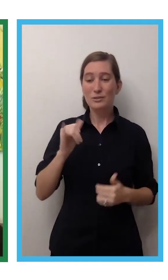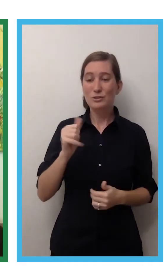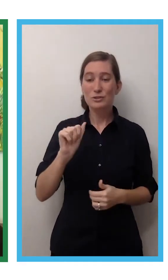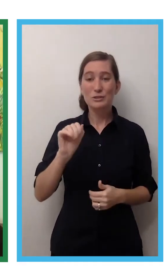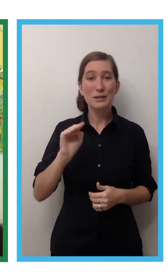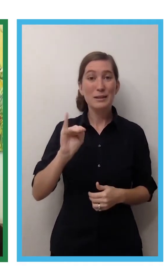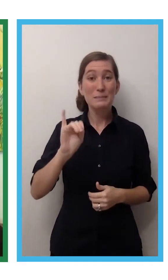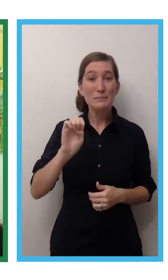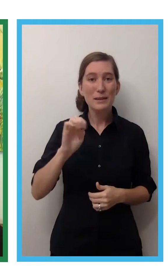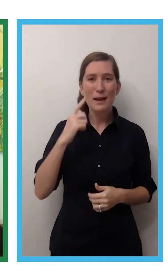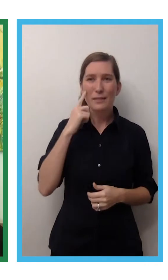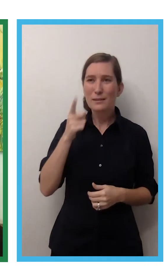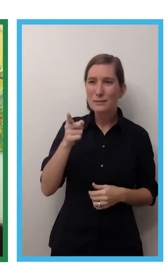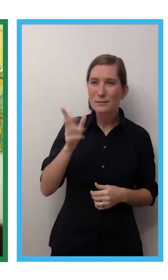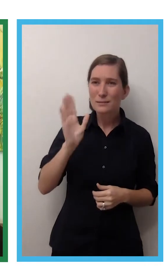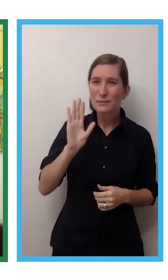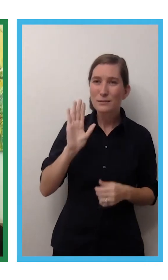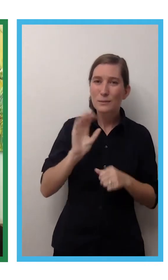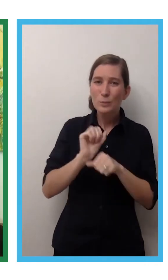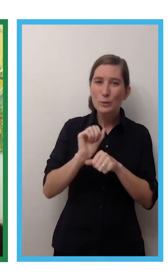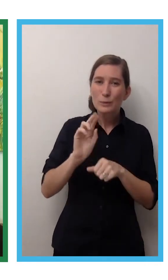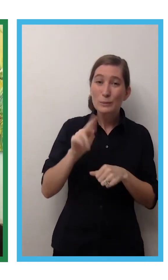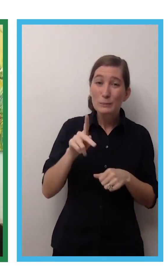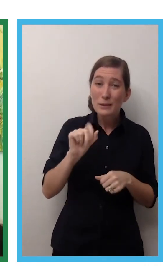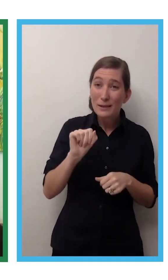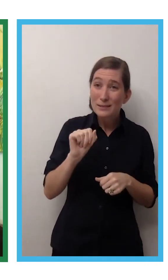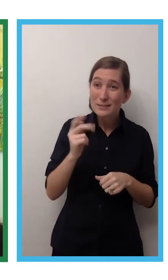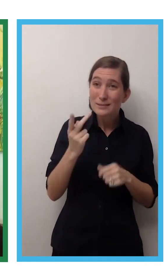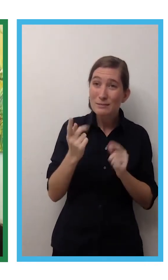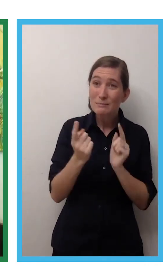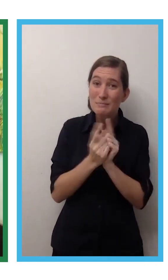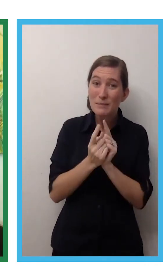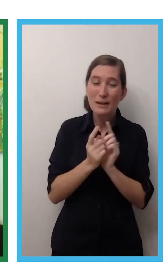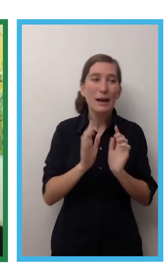met. So I think that's maybe about 8 years.